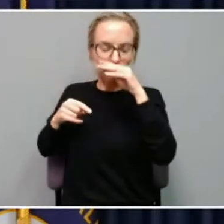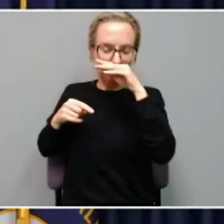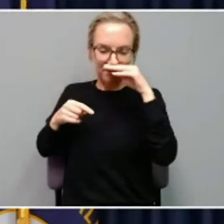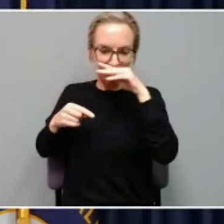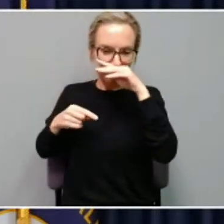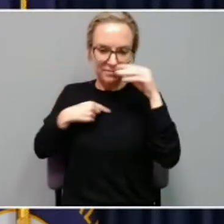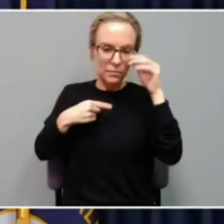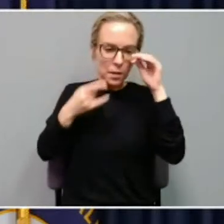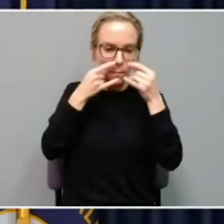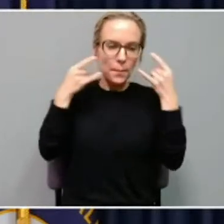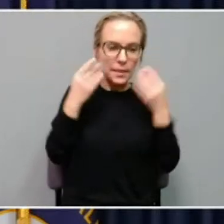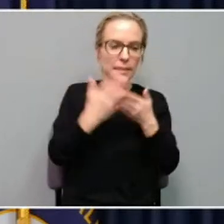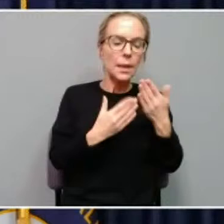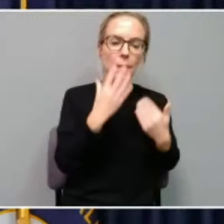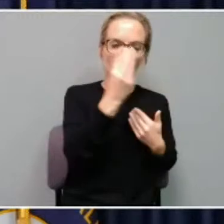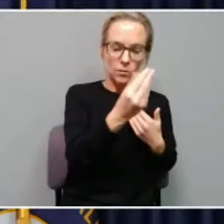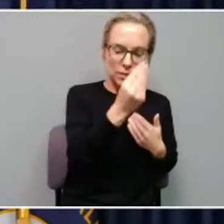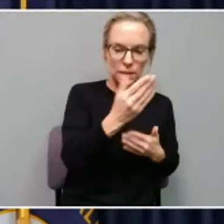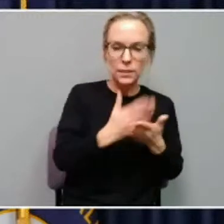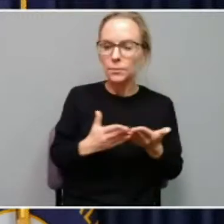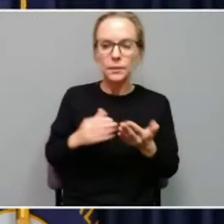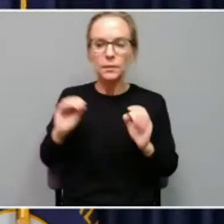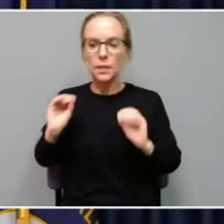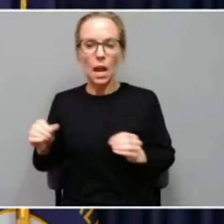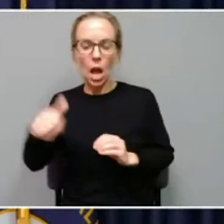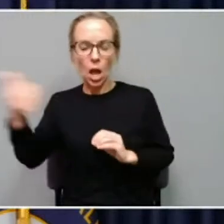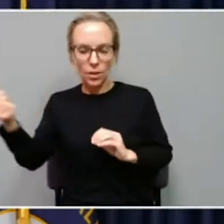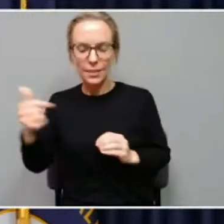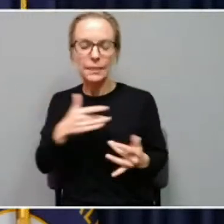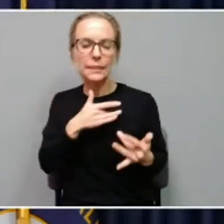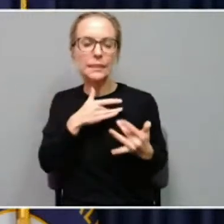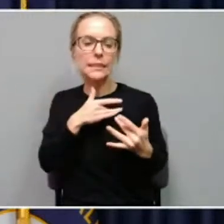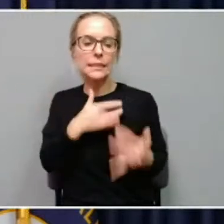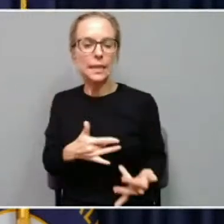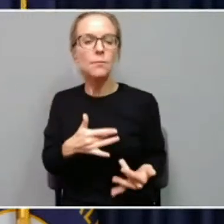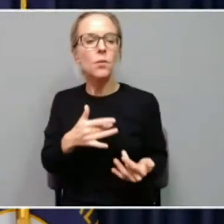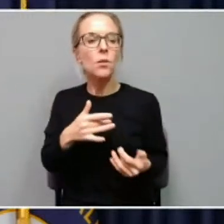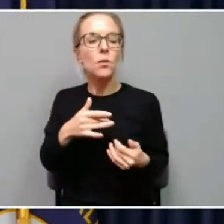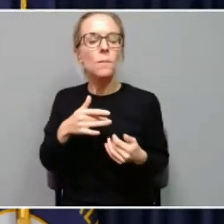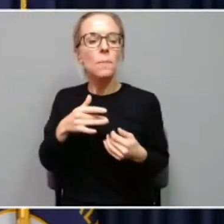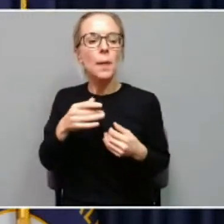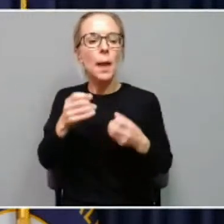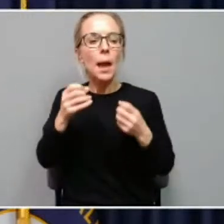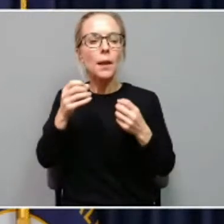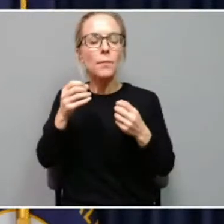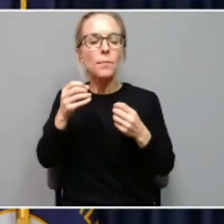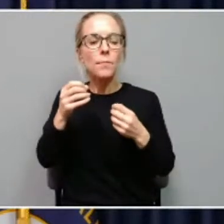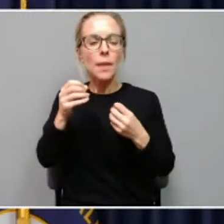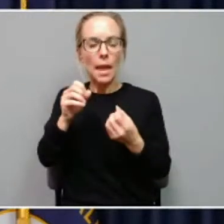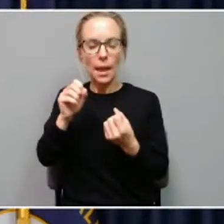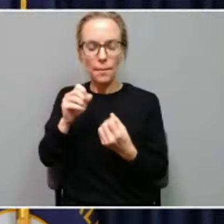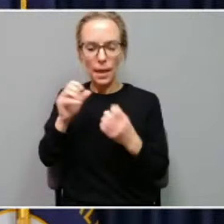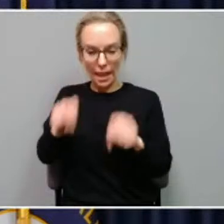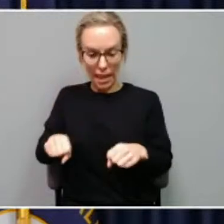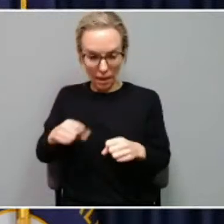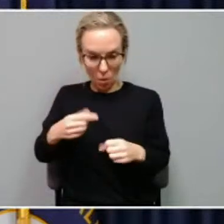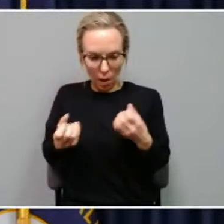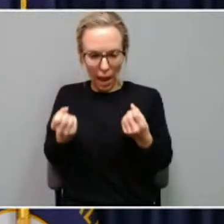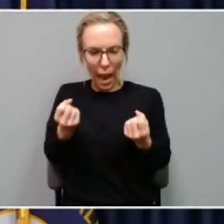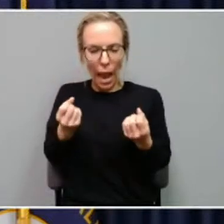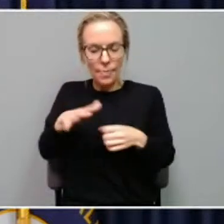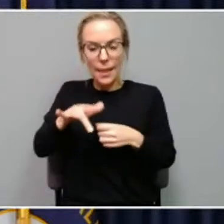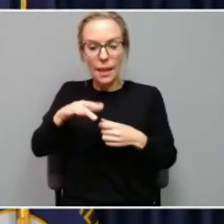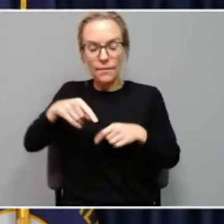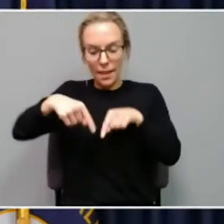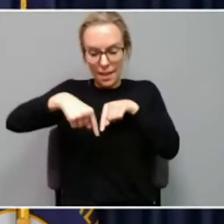at. I haven't at others. It typically is the amount of space between myself and